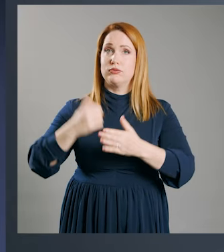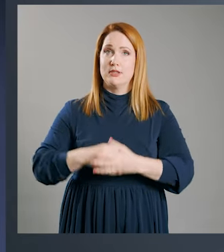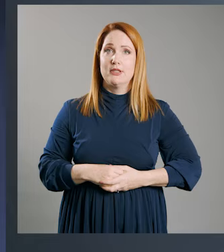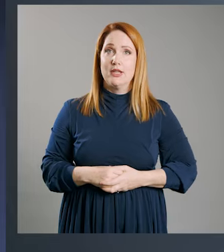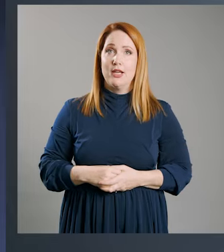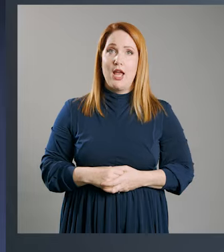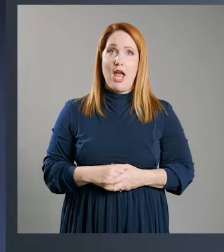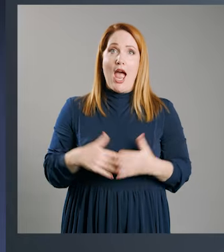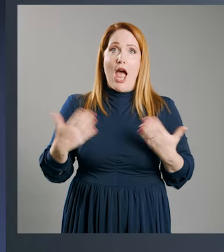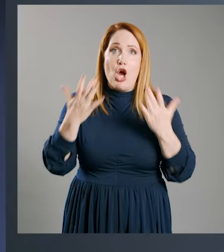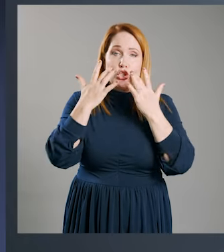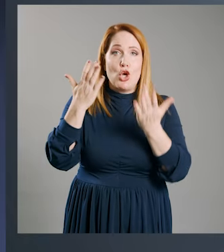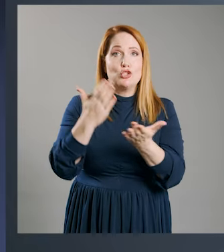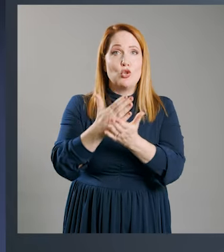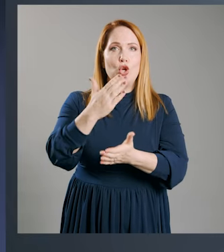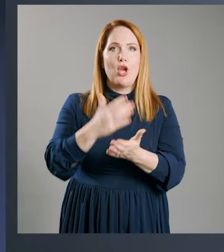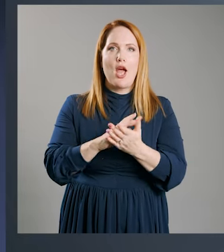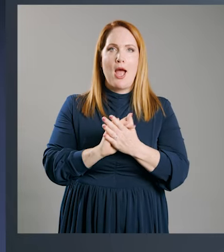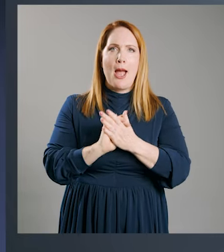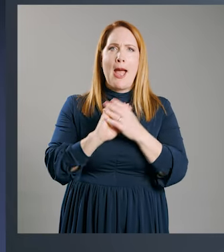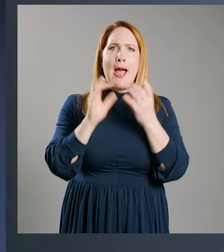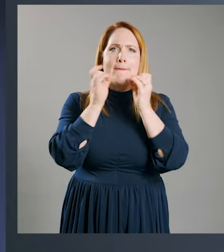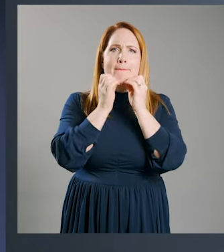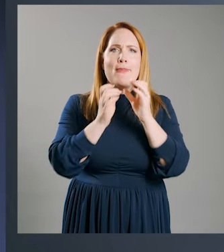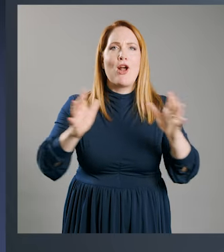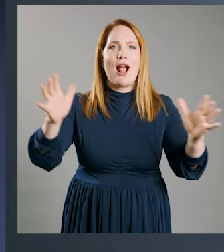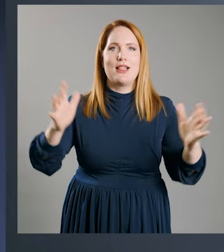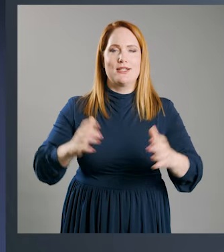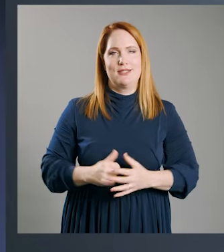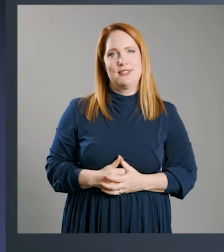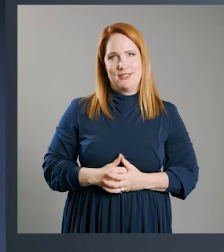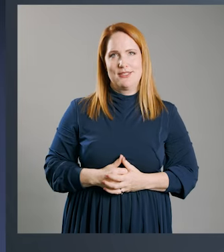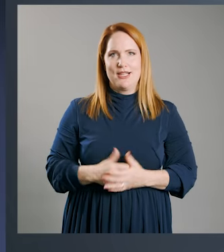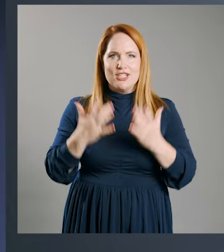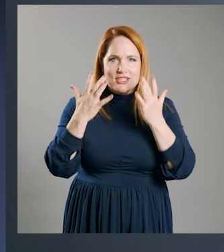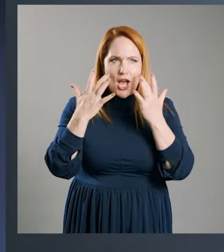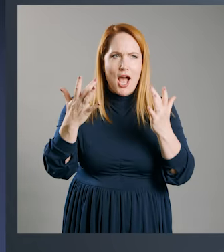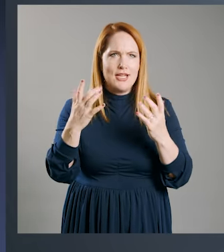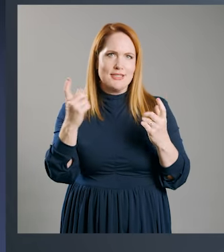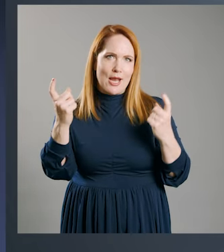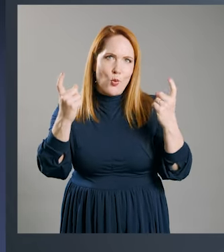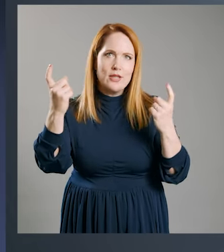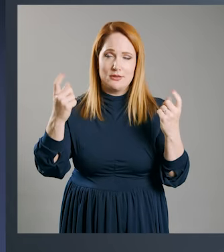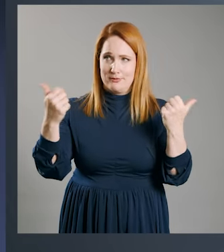his message with miracles, miracles, signs and wonders. And this